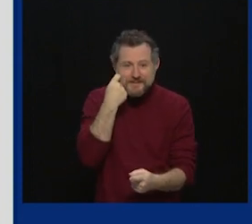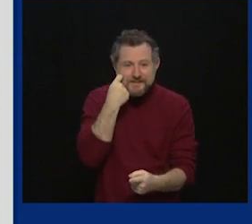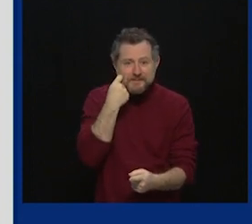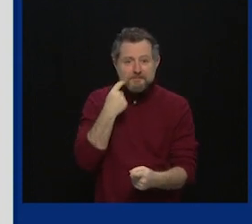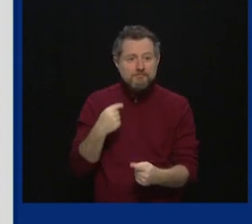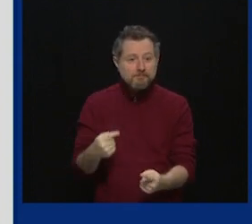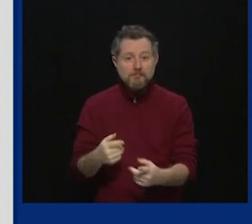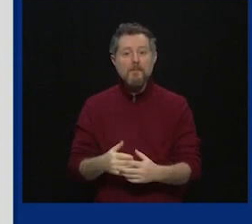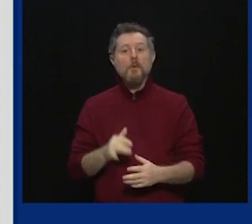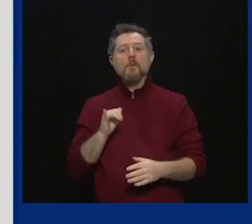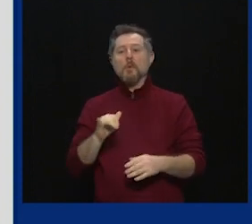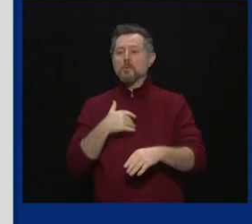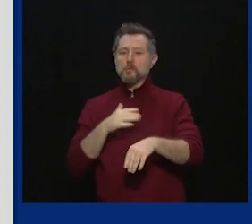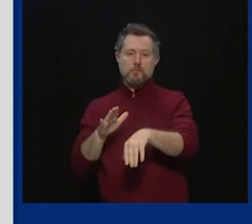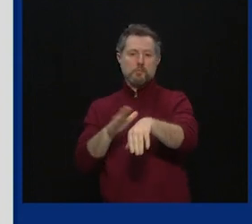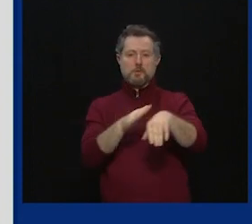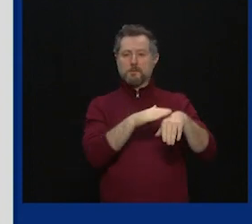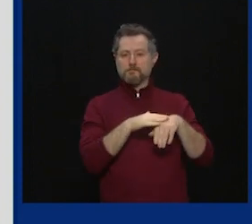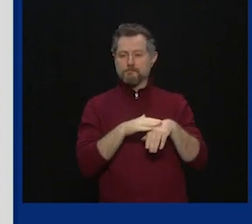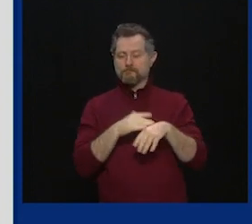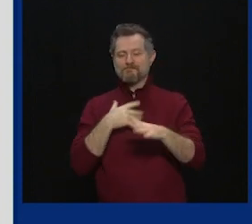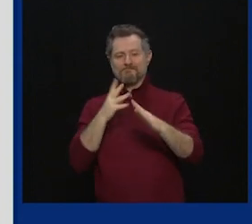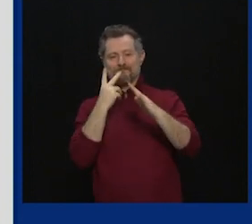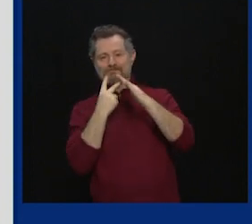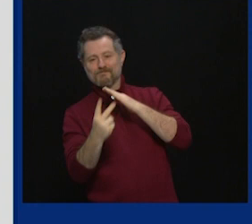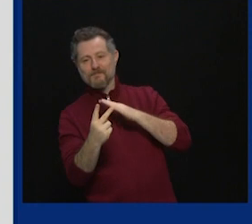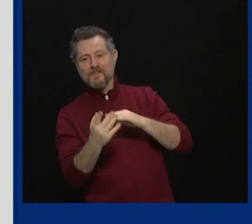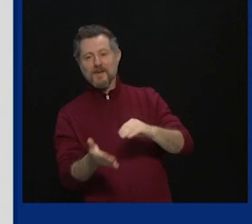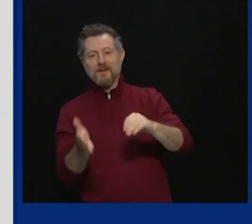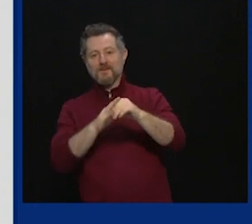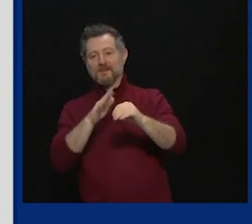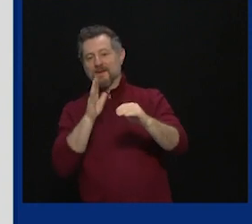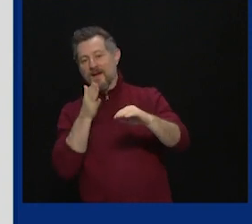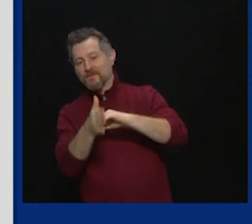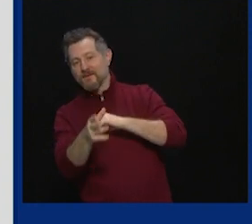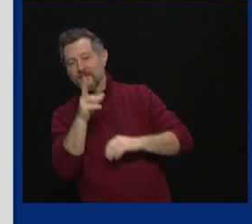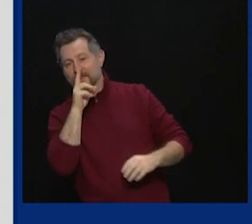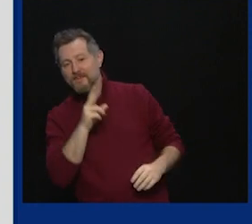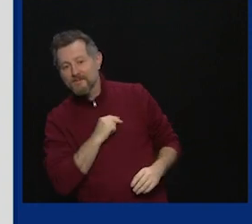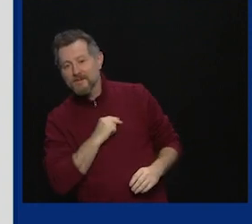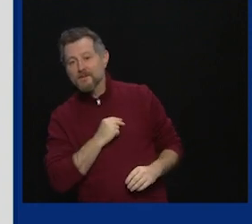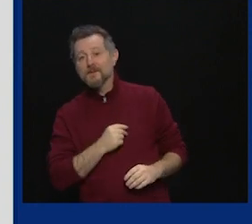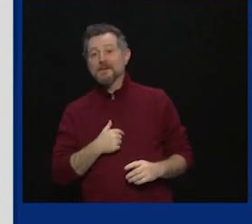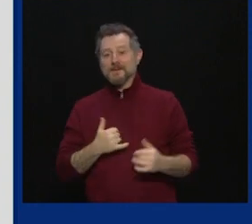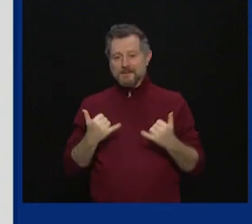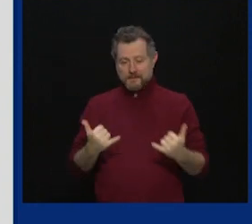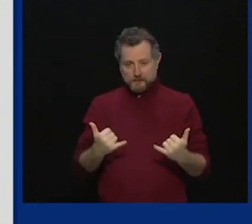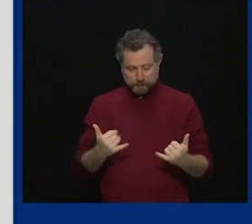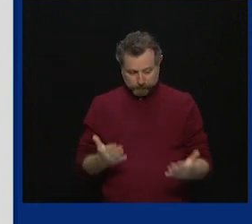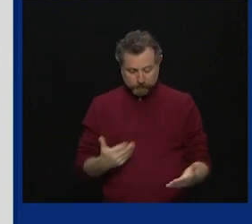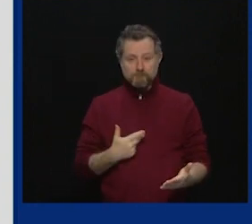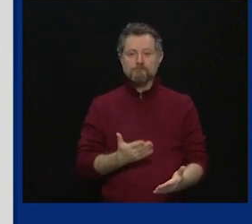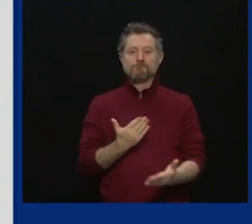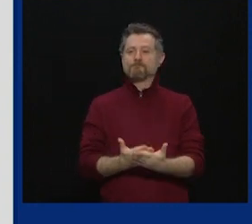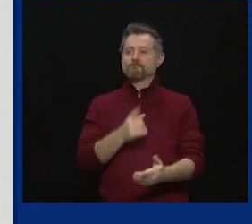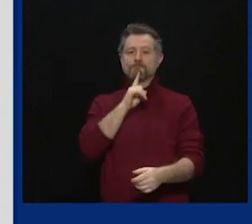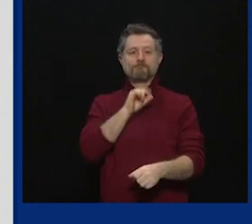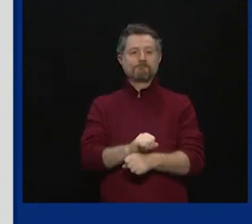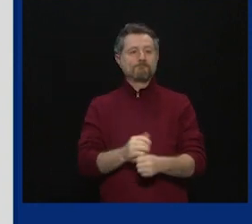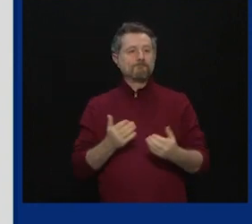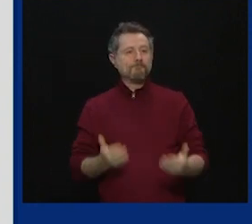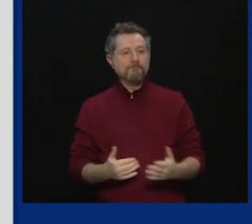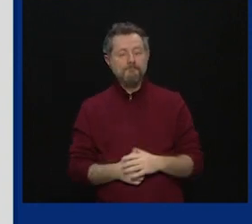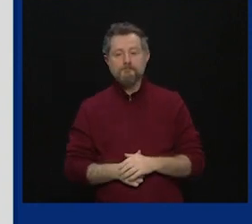We anticipated a spike after Thanksgiving, and it has arrived. And so this is an alarming jump statewide.